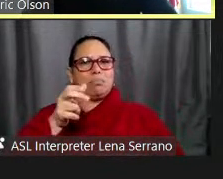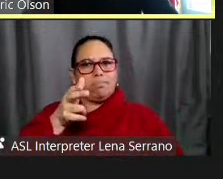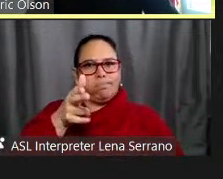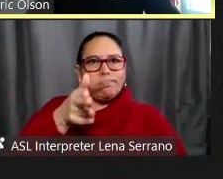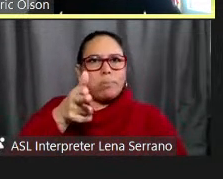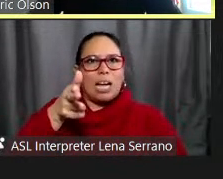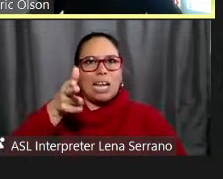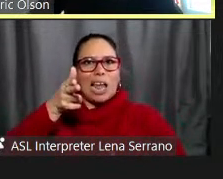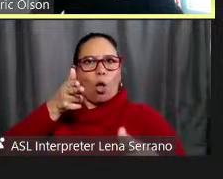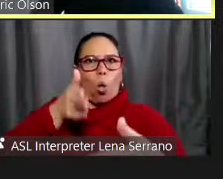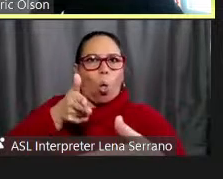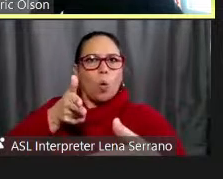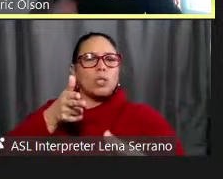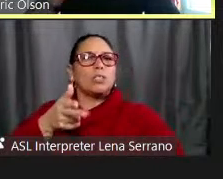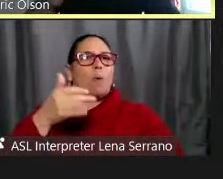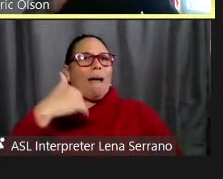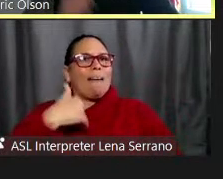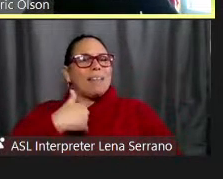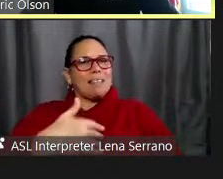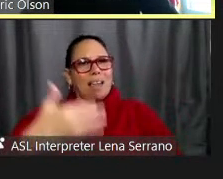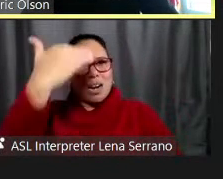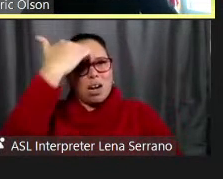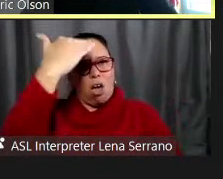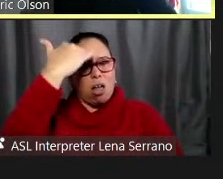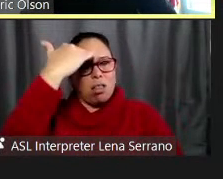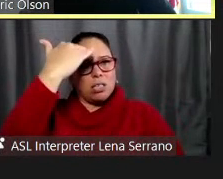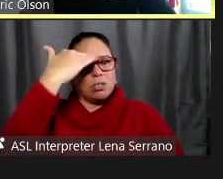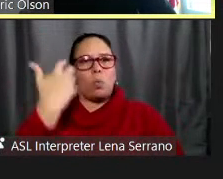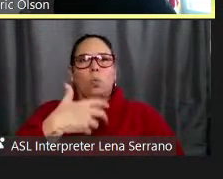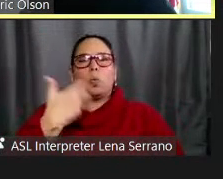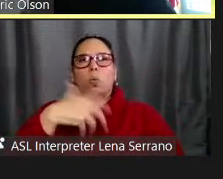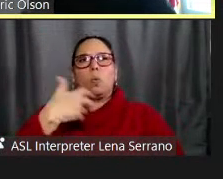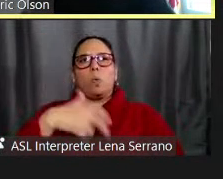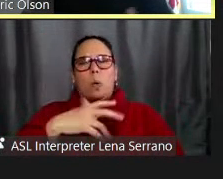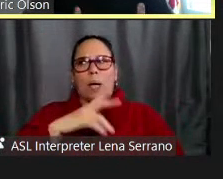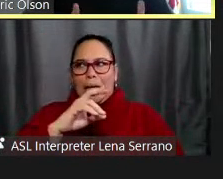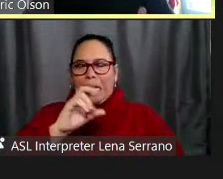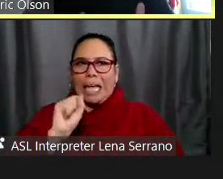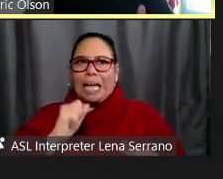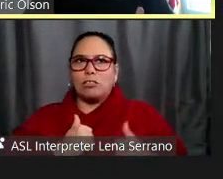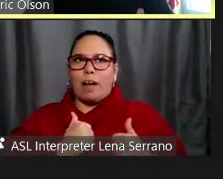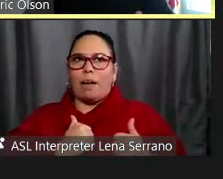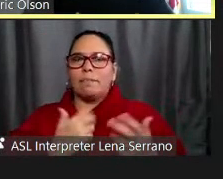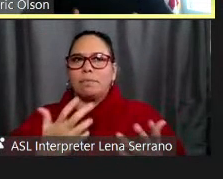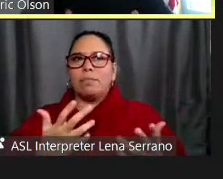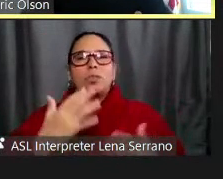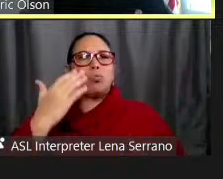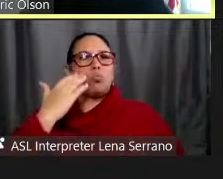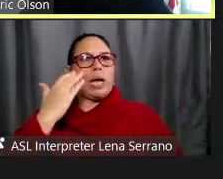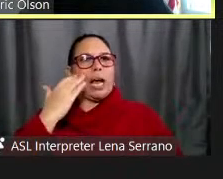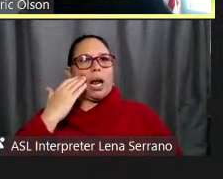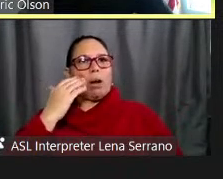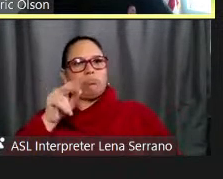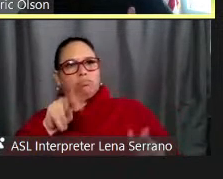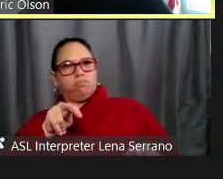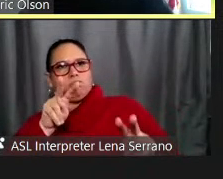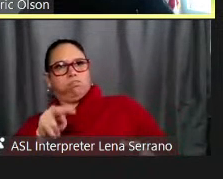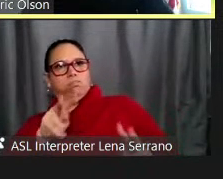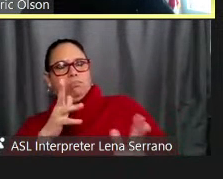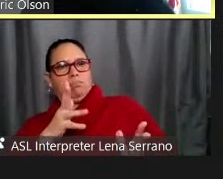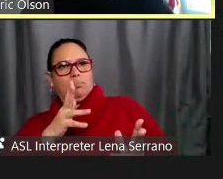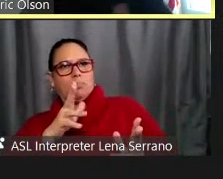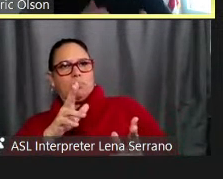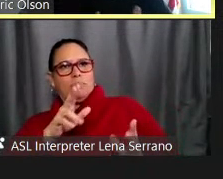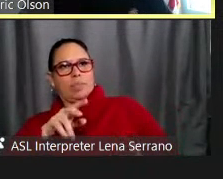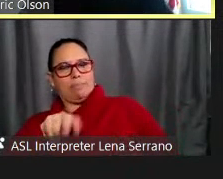So having that knowledge and that feather in our cap for survivability, we know that this assailant that we could potentially face off